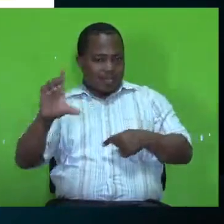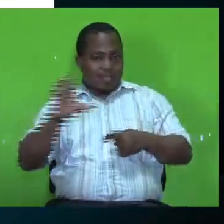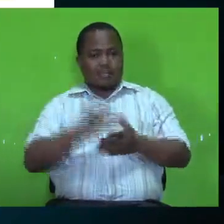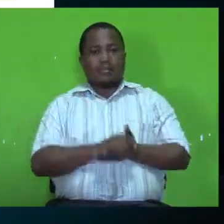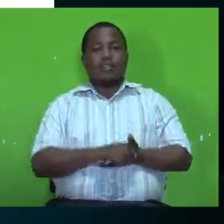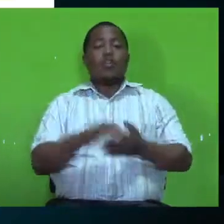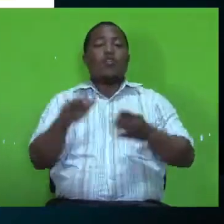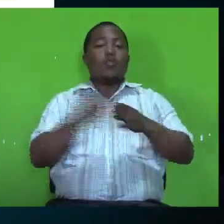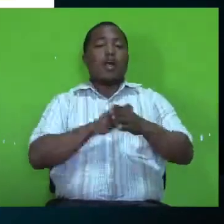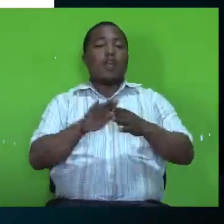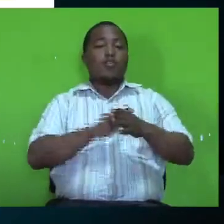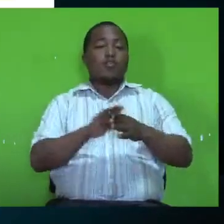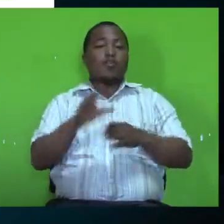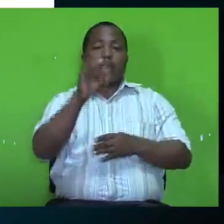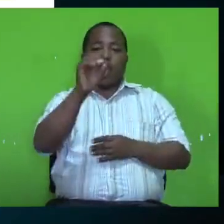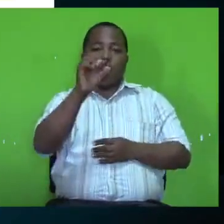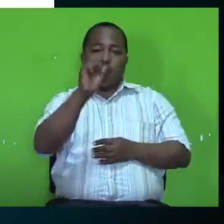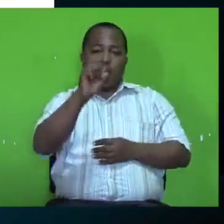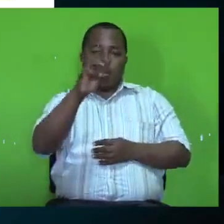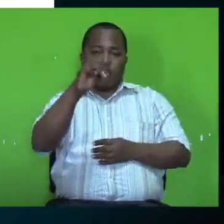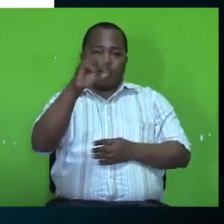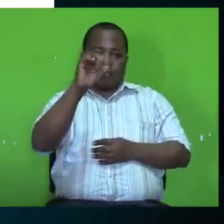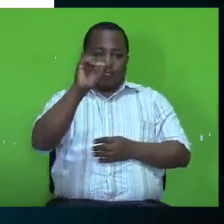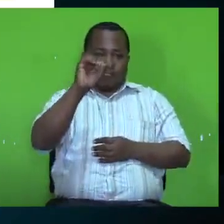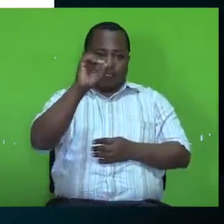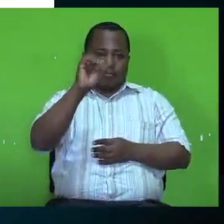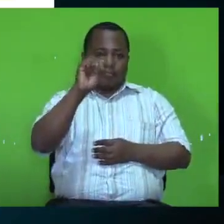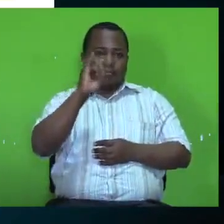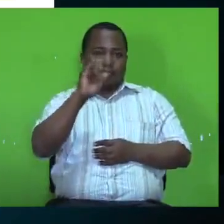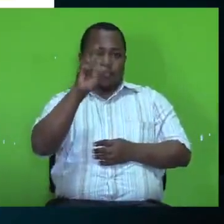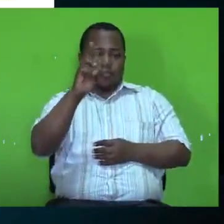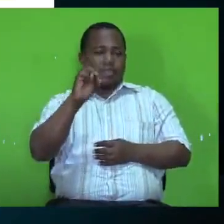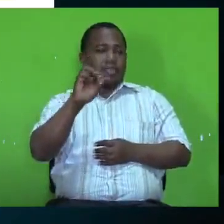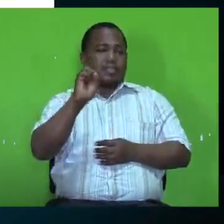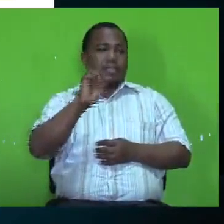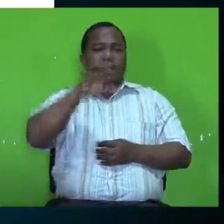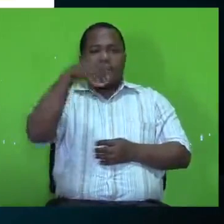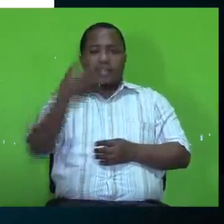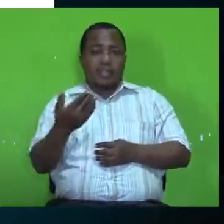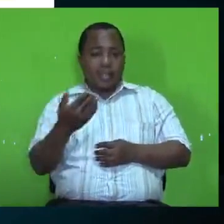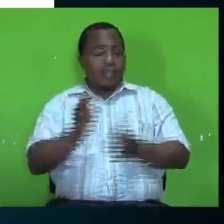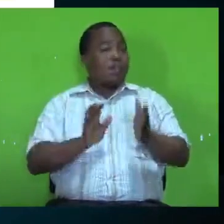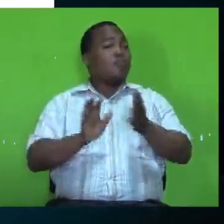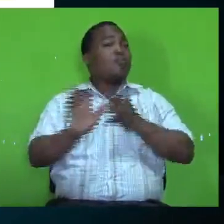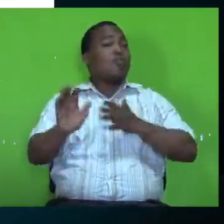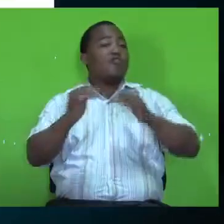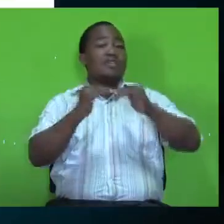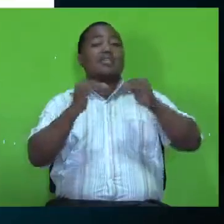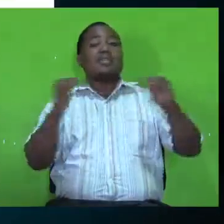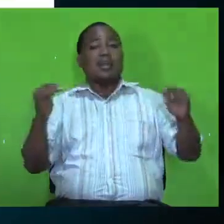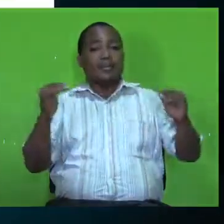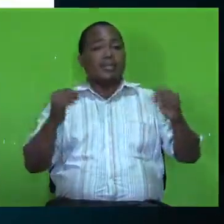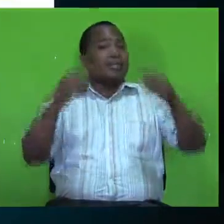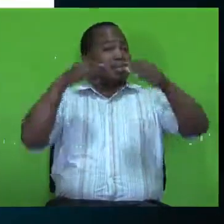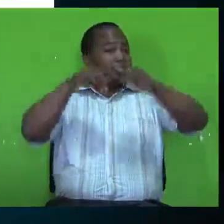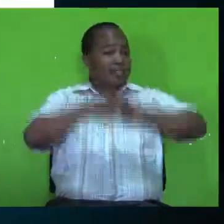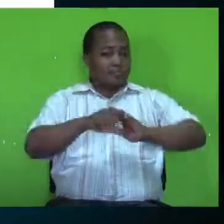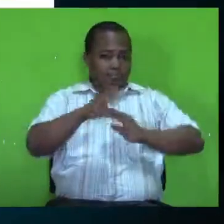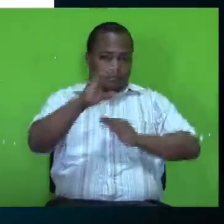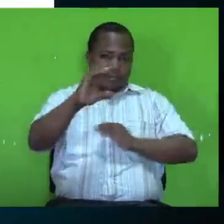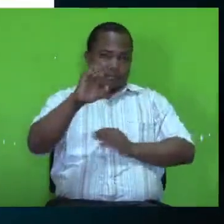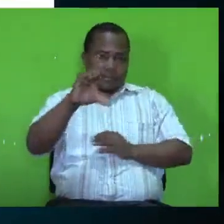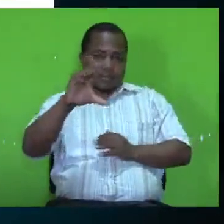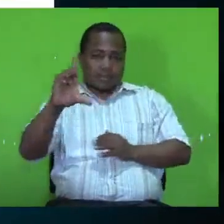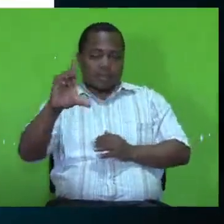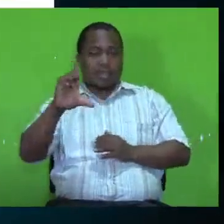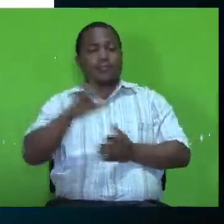cortex by osmosis. Then, water will move the same way into the cell of